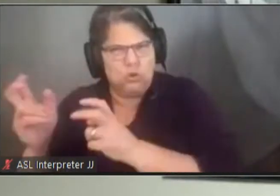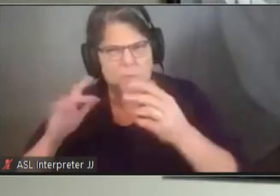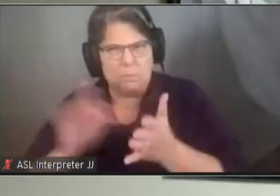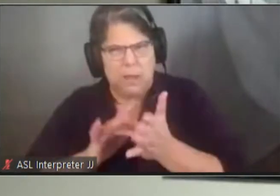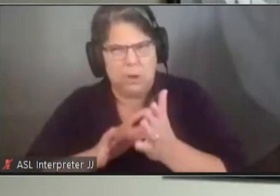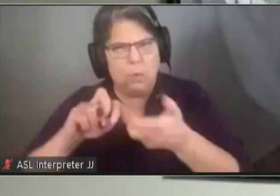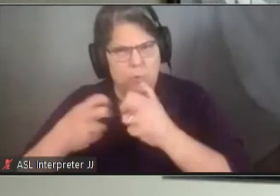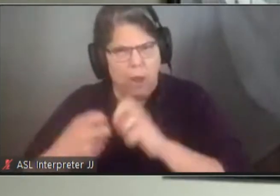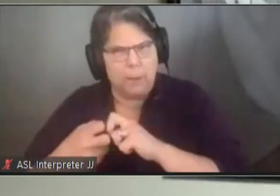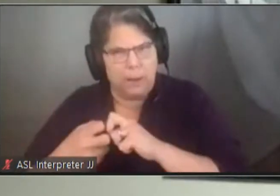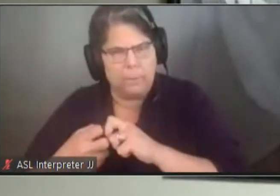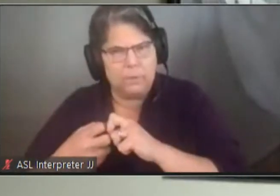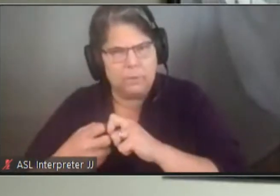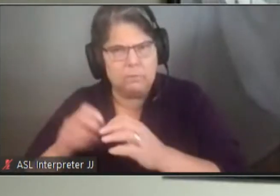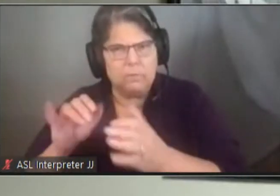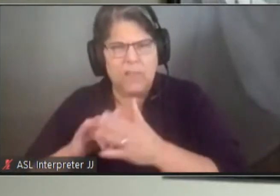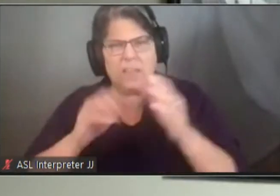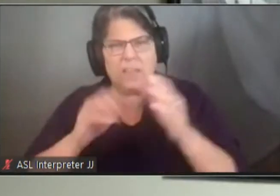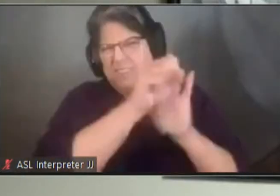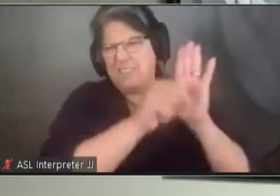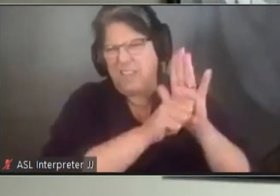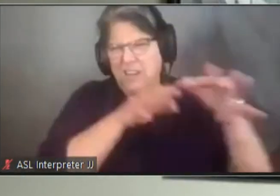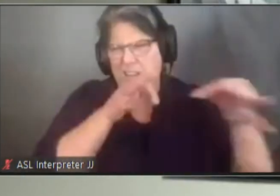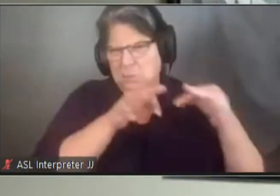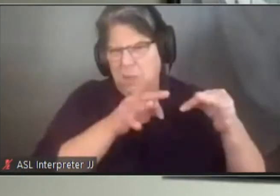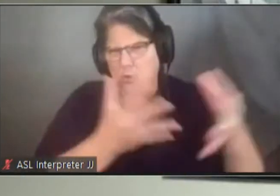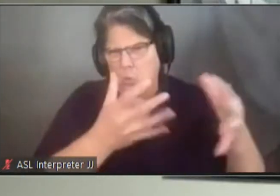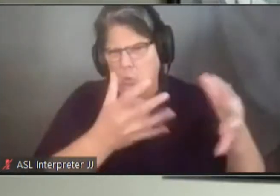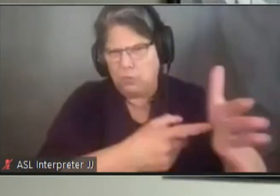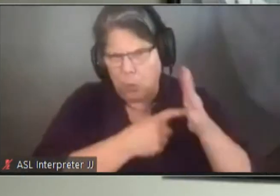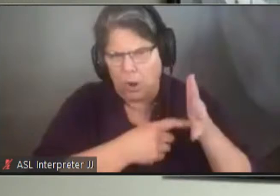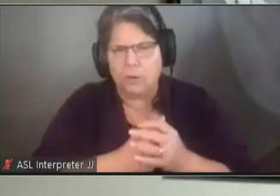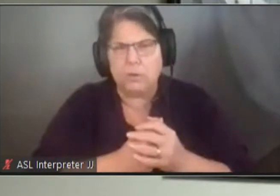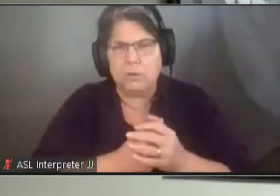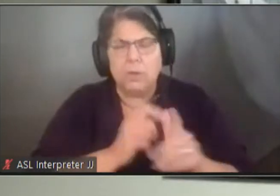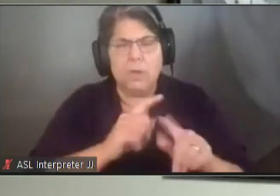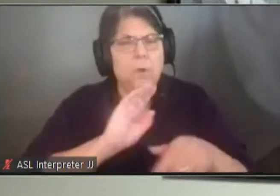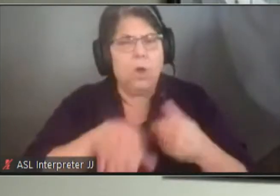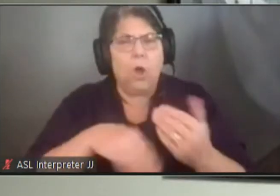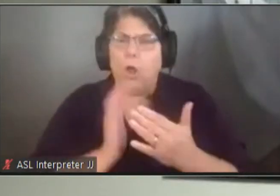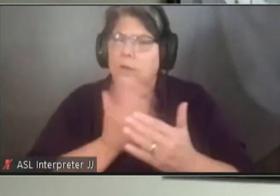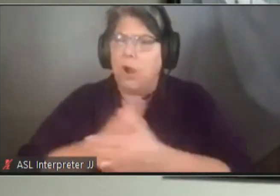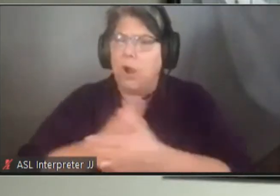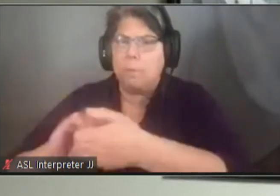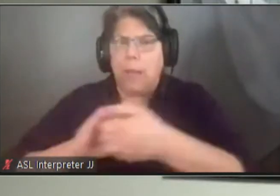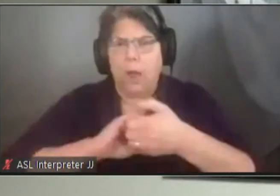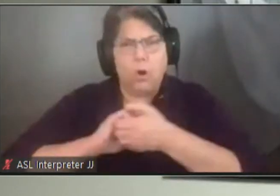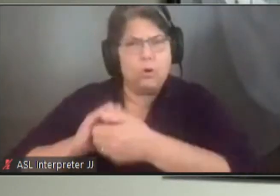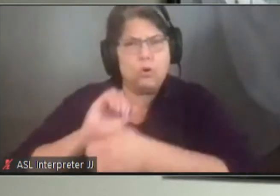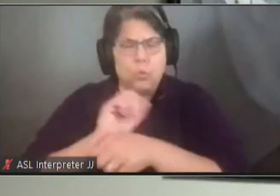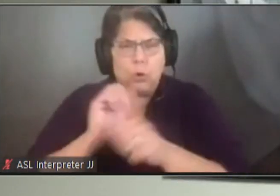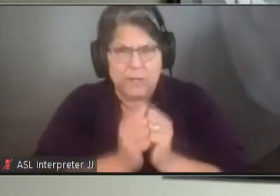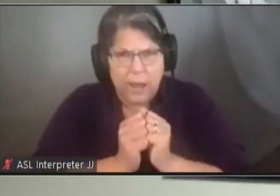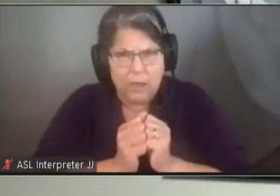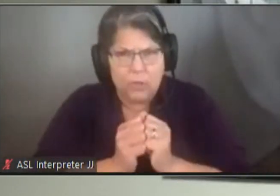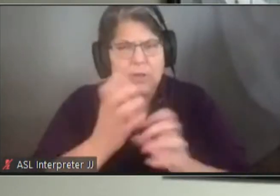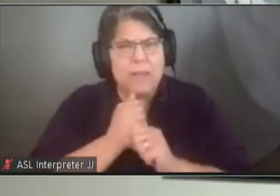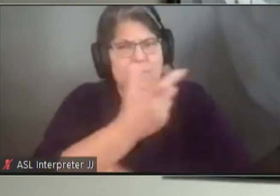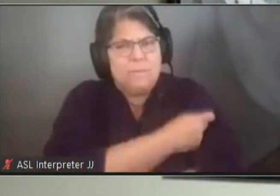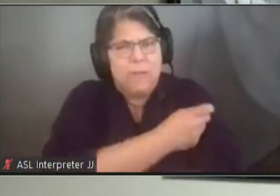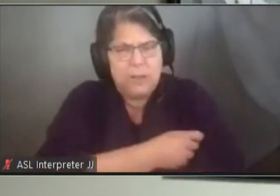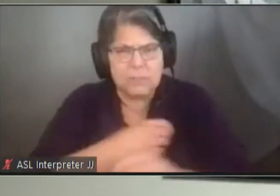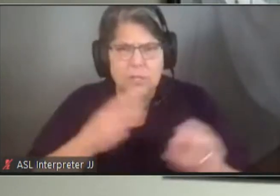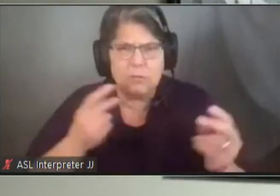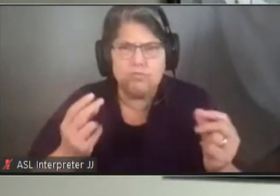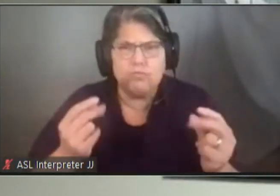outlined by the state. All of our partners are working together to get these vaccines to our community. The hospitals and clinics are